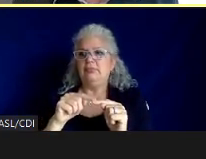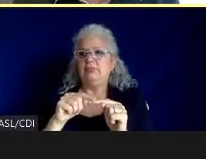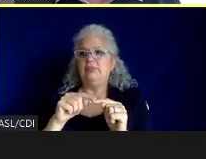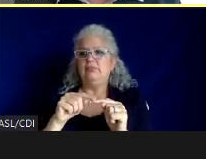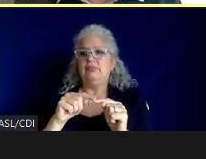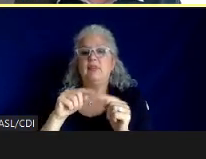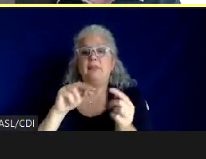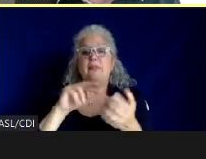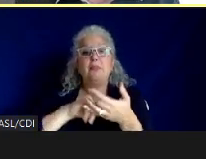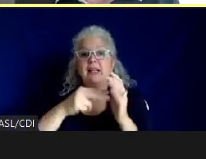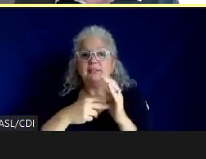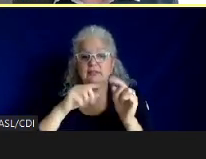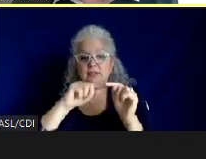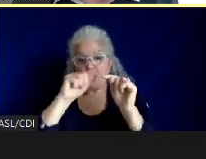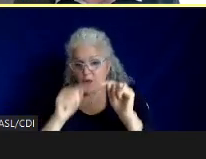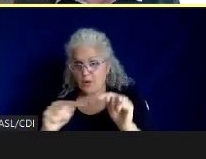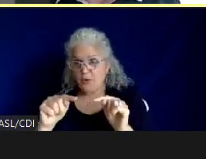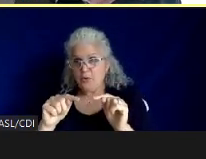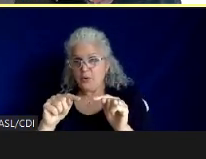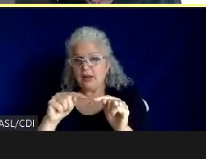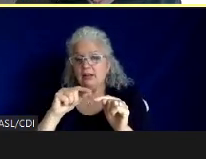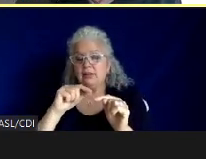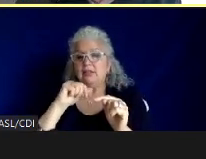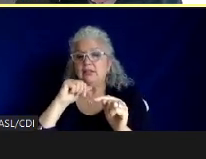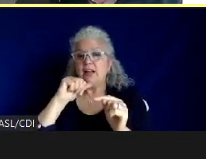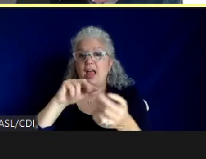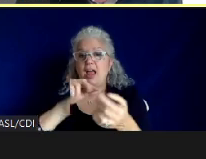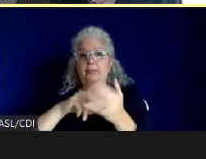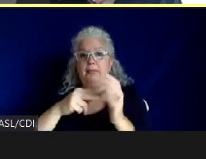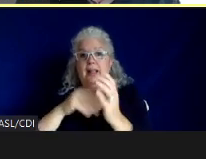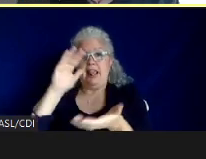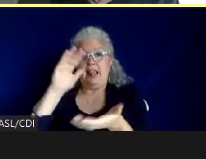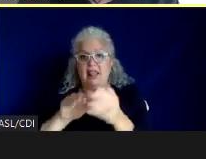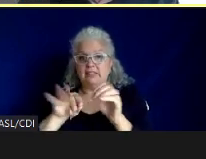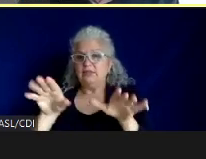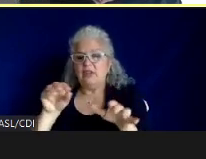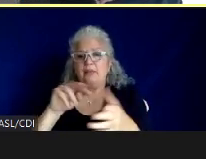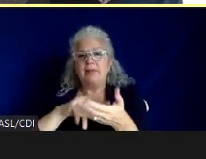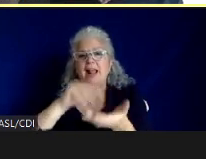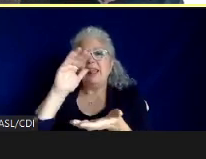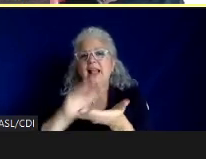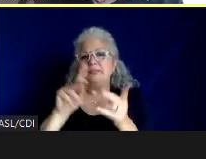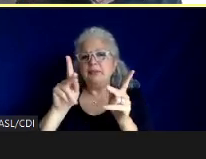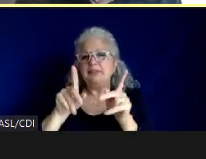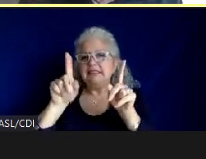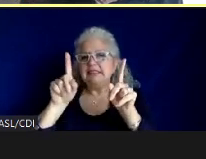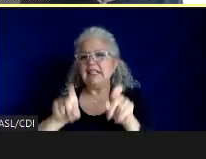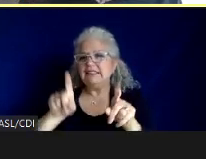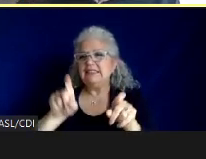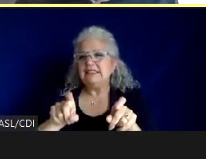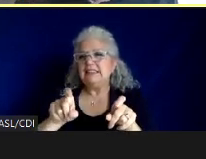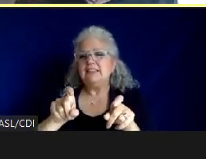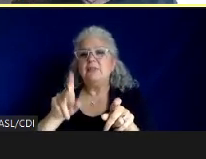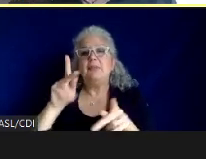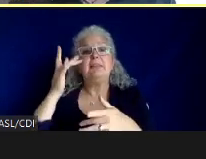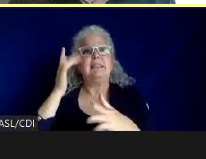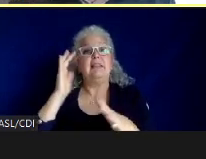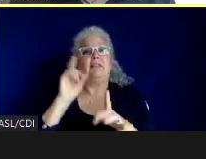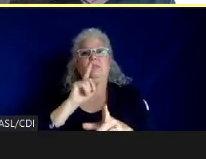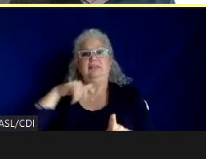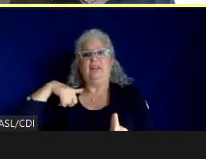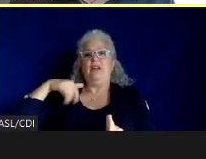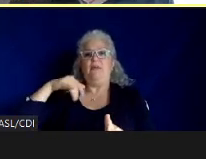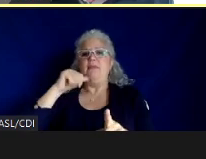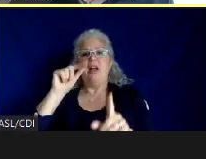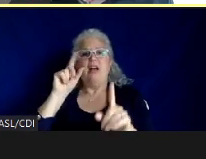of Christmas and then the following weekend, very little testing occurred during that period. So the case rates dropped, but it was really an artifact of the